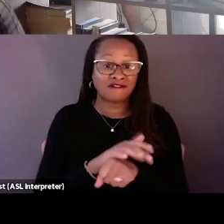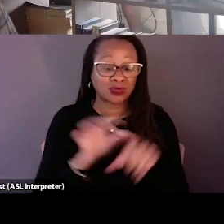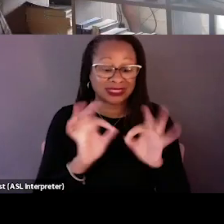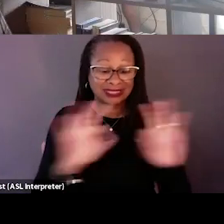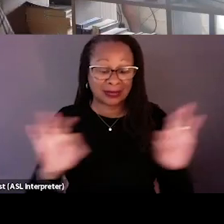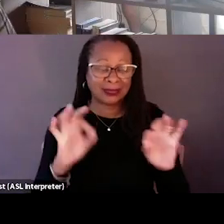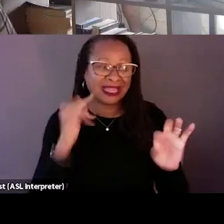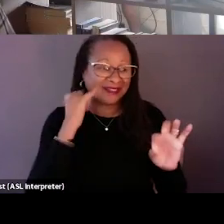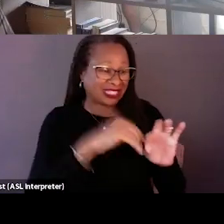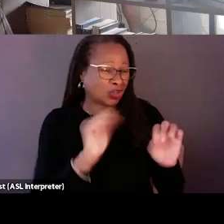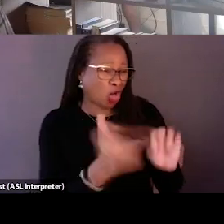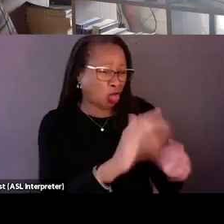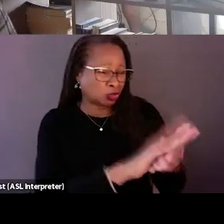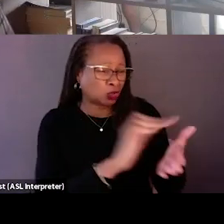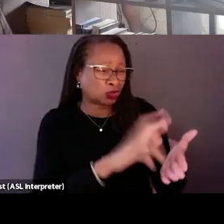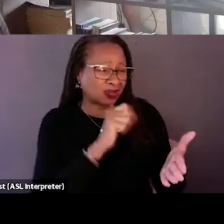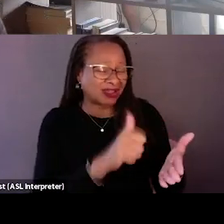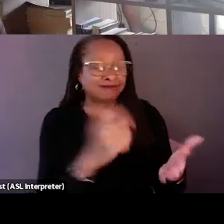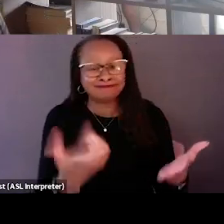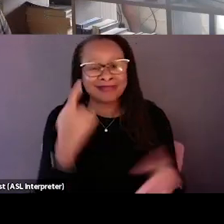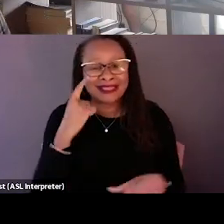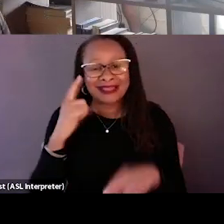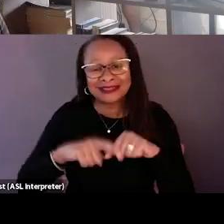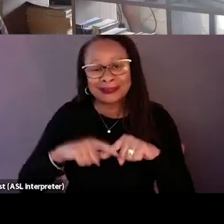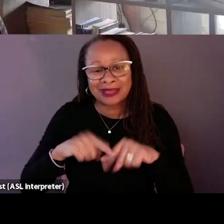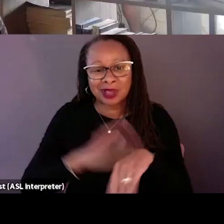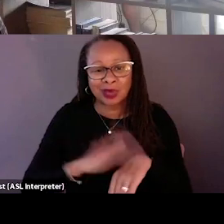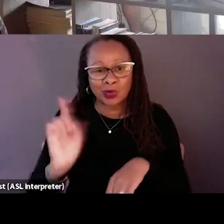in schools or not. I think it depends where.